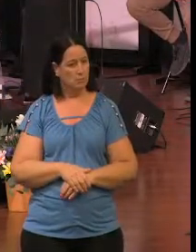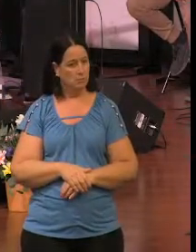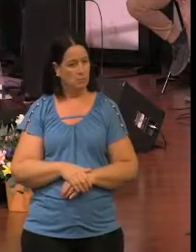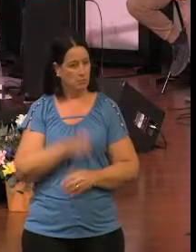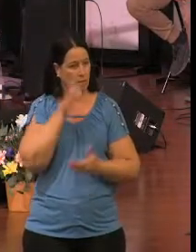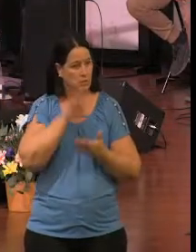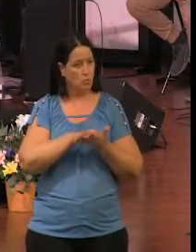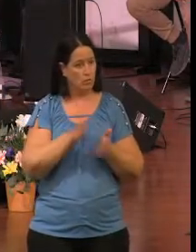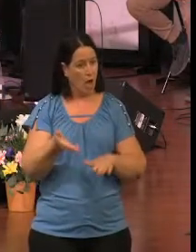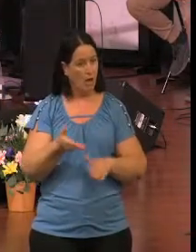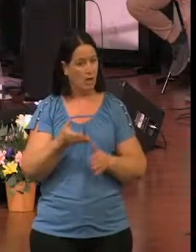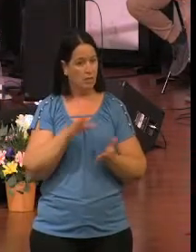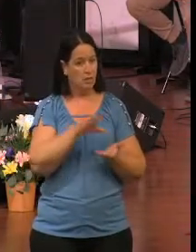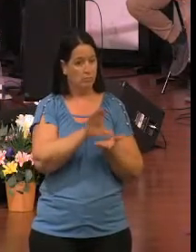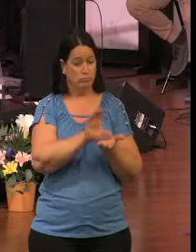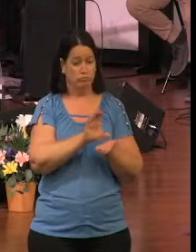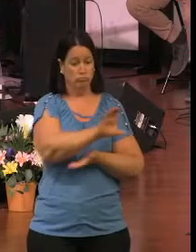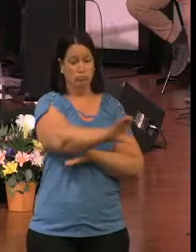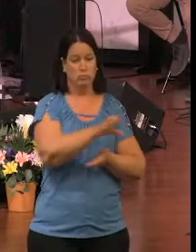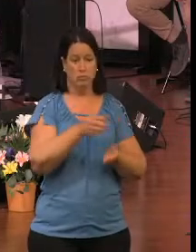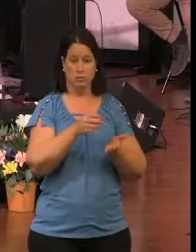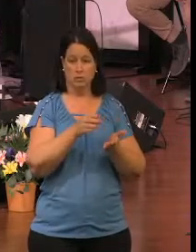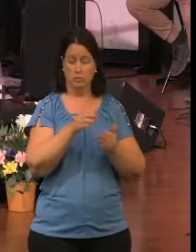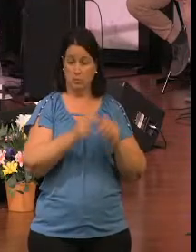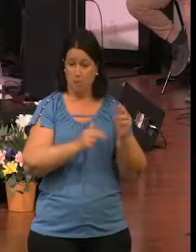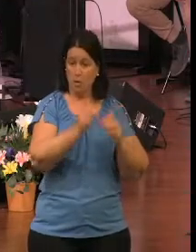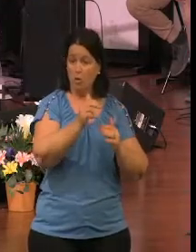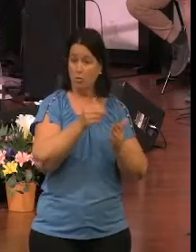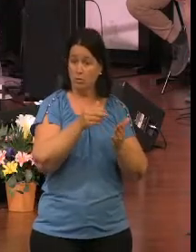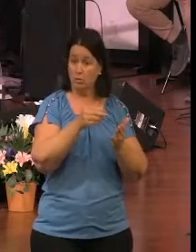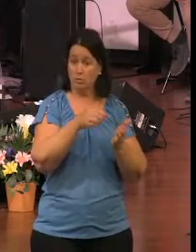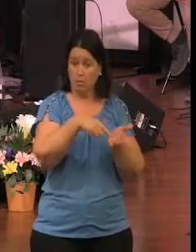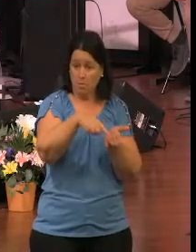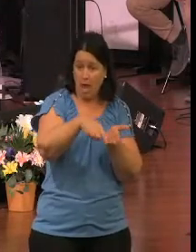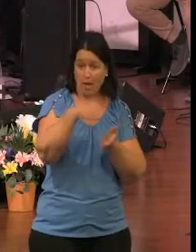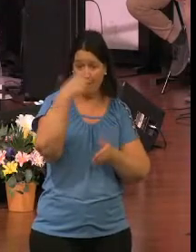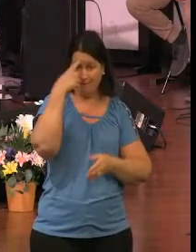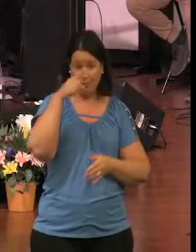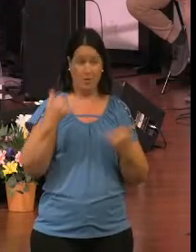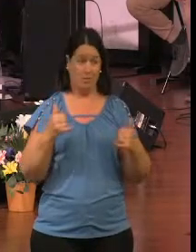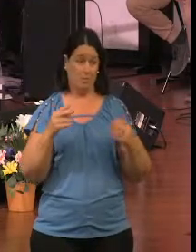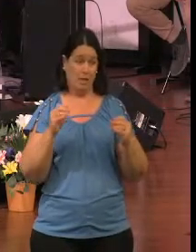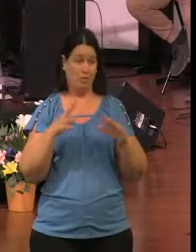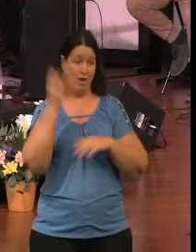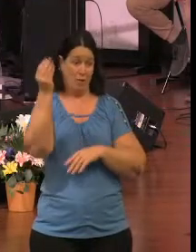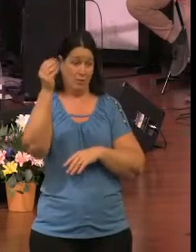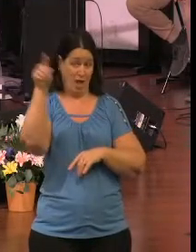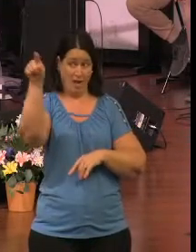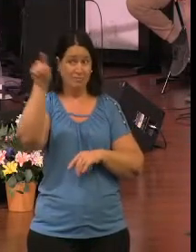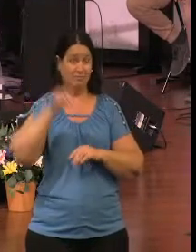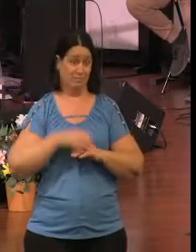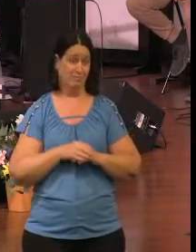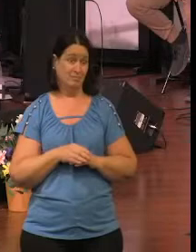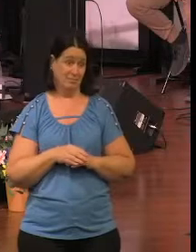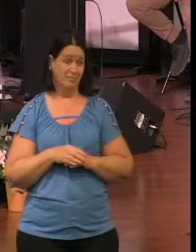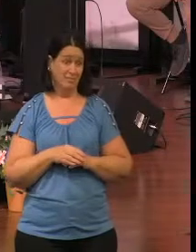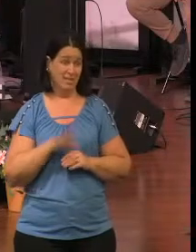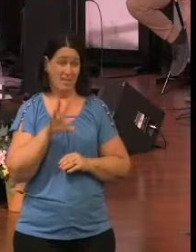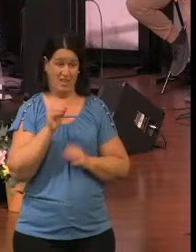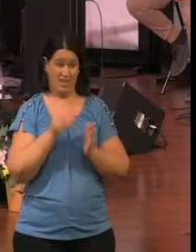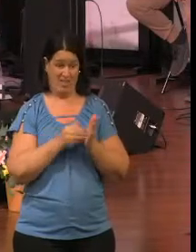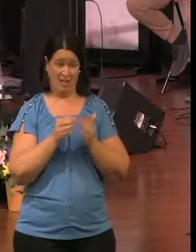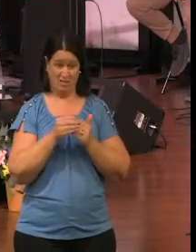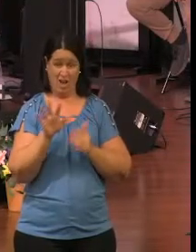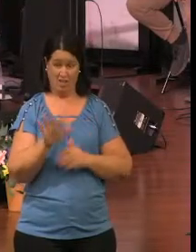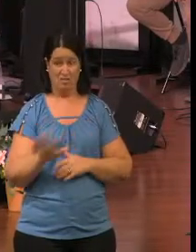care of it and just smashed it. And now we have a beautiful playground that you know, I know more than $50,000 went into it.